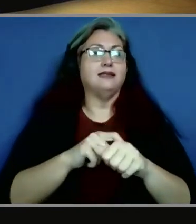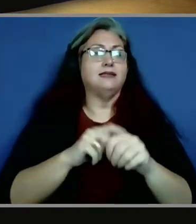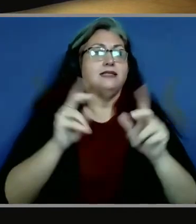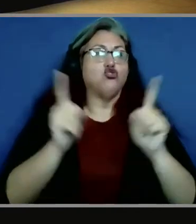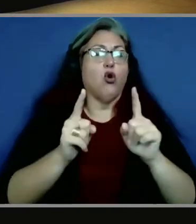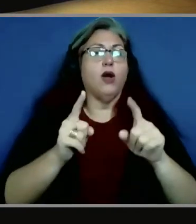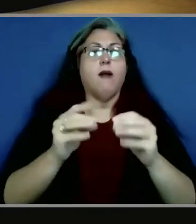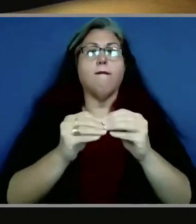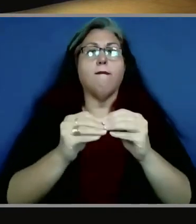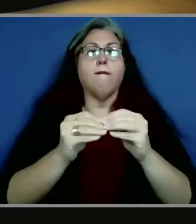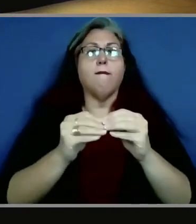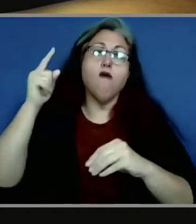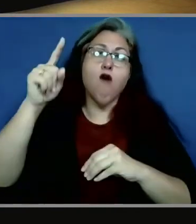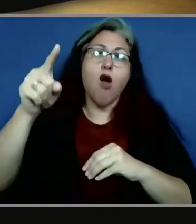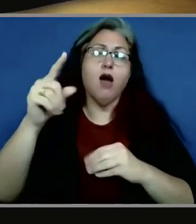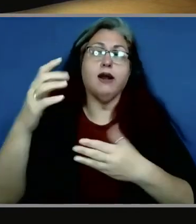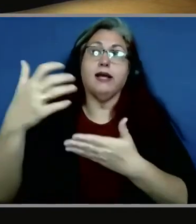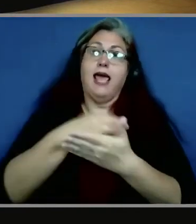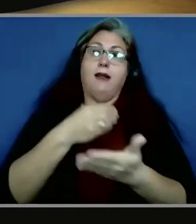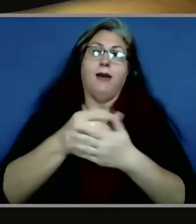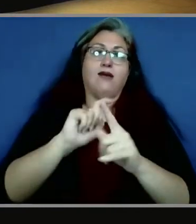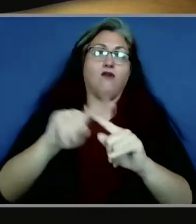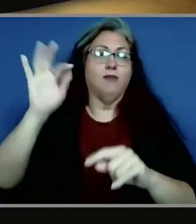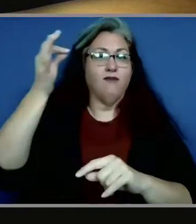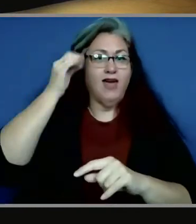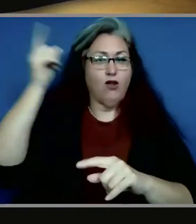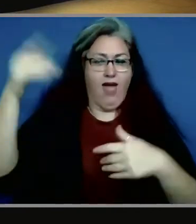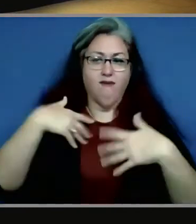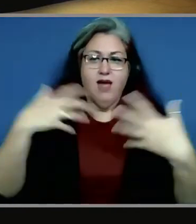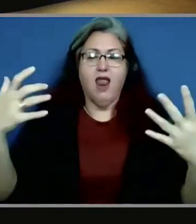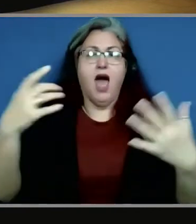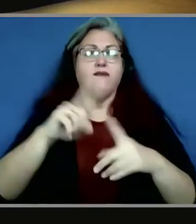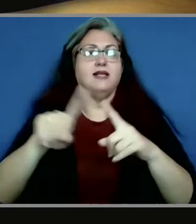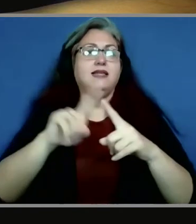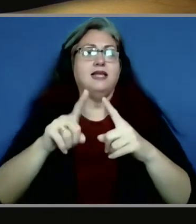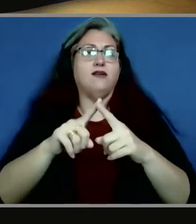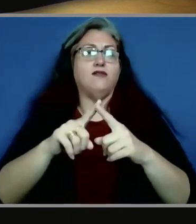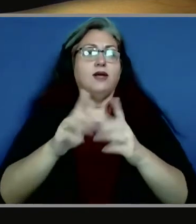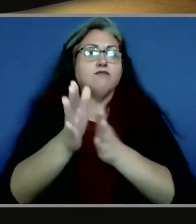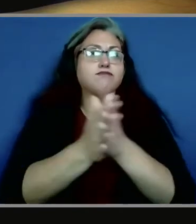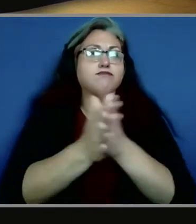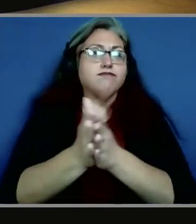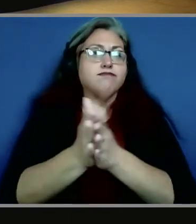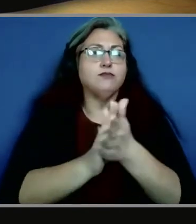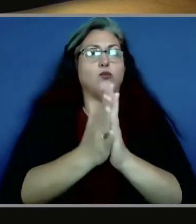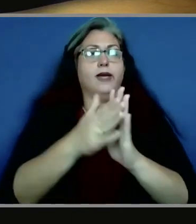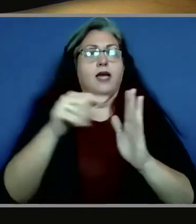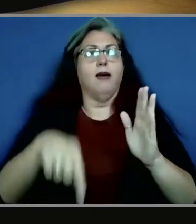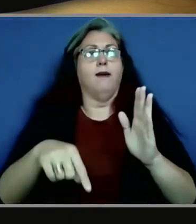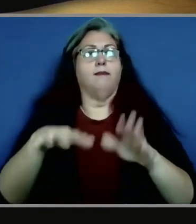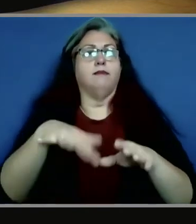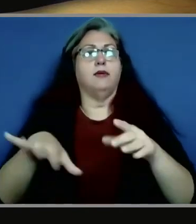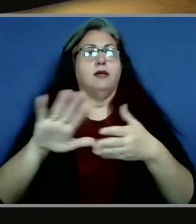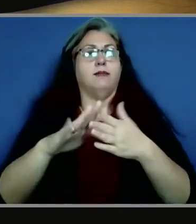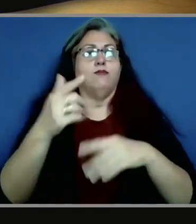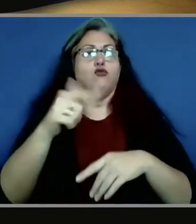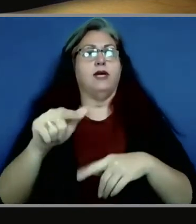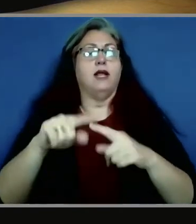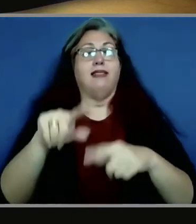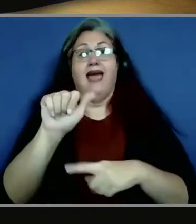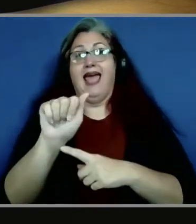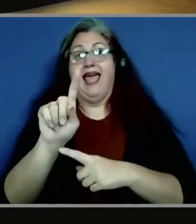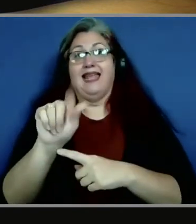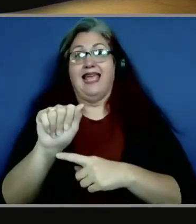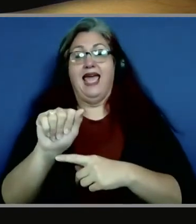can get the fundings from the federal government. They have a lot of initiatives in making our transportation greener. I think the idea of having the American with Disability Act